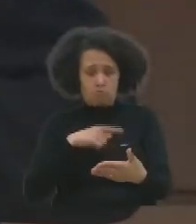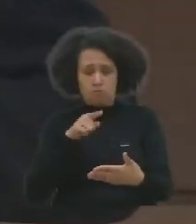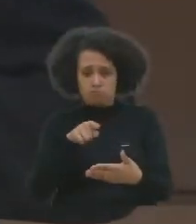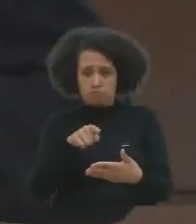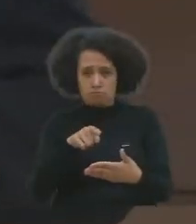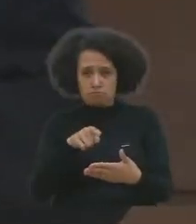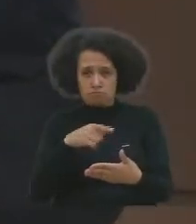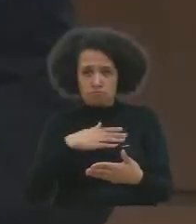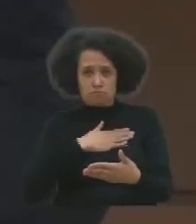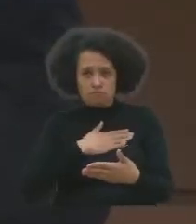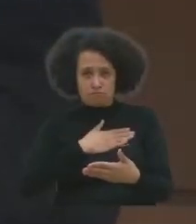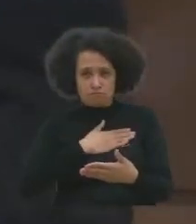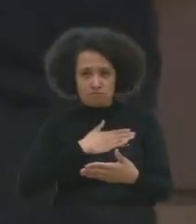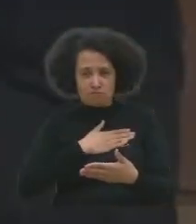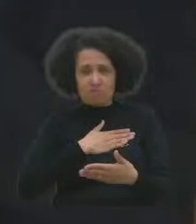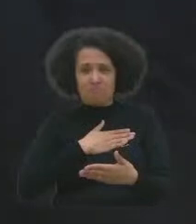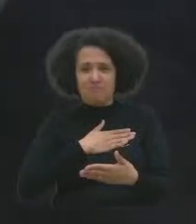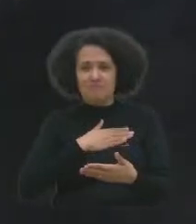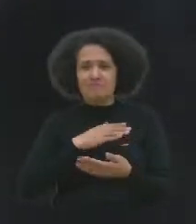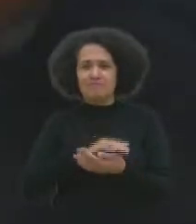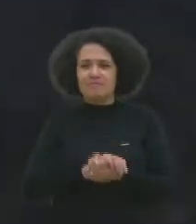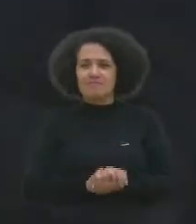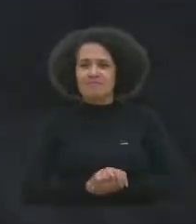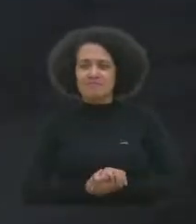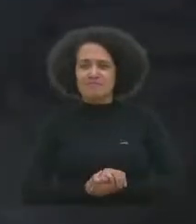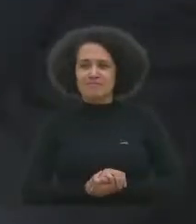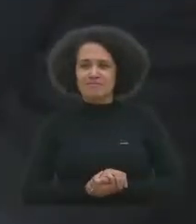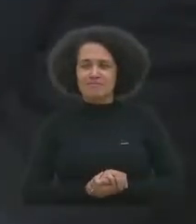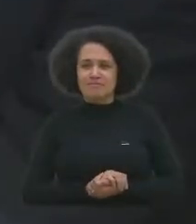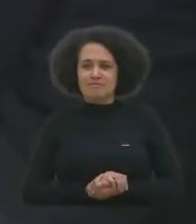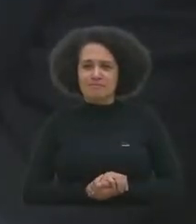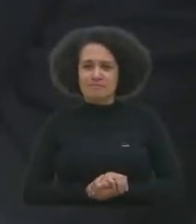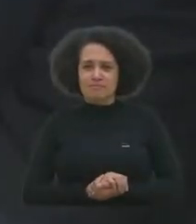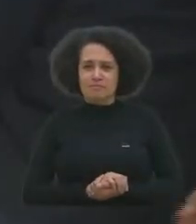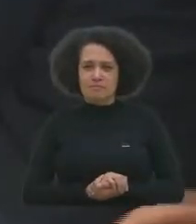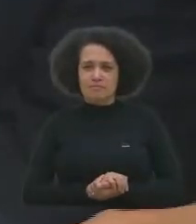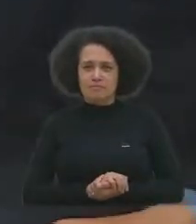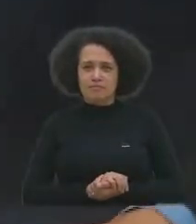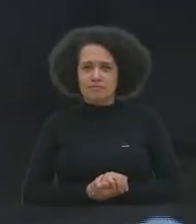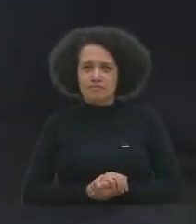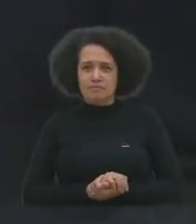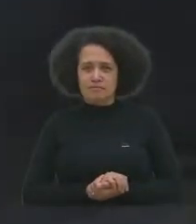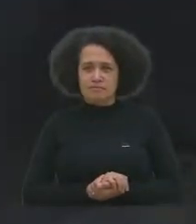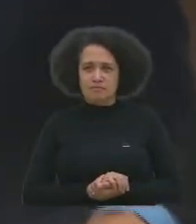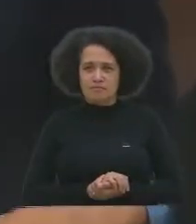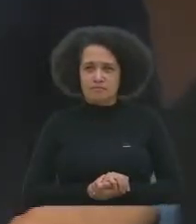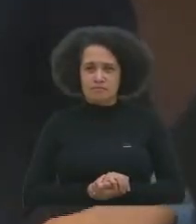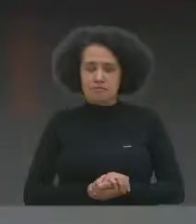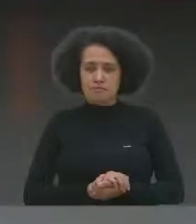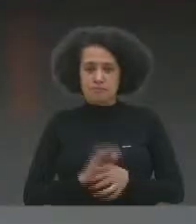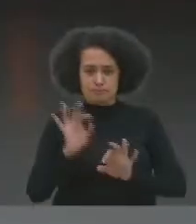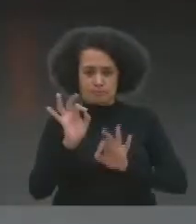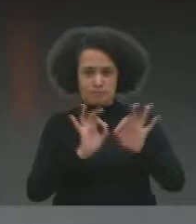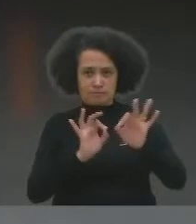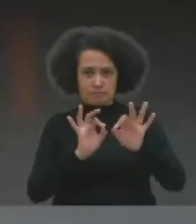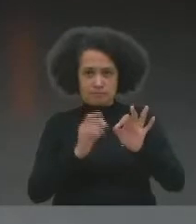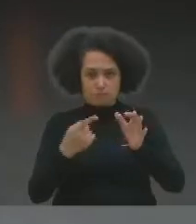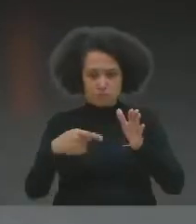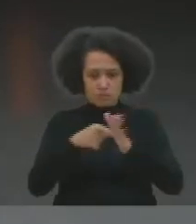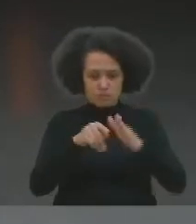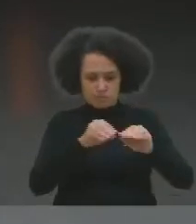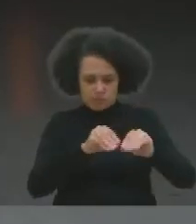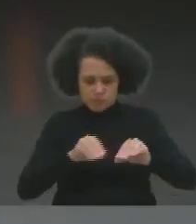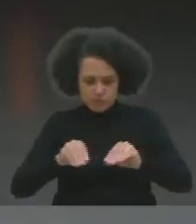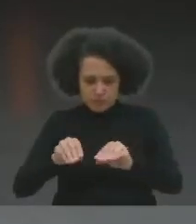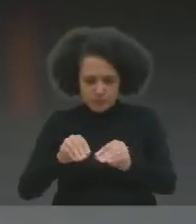parte eu gosto. Many of those who sleep in the dust of the earth. Muitos aqueles que dormem no pó da terra. Meaning all of